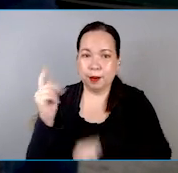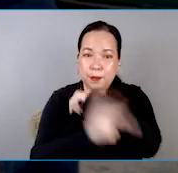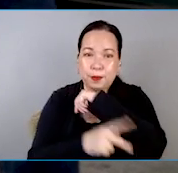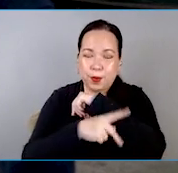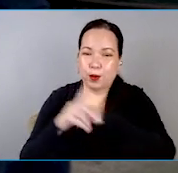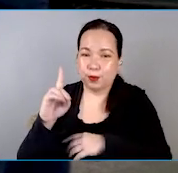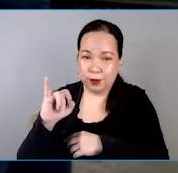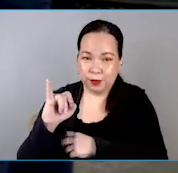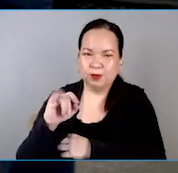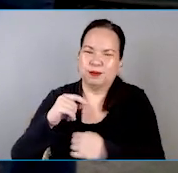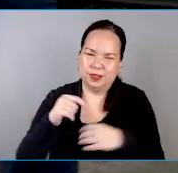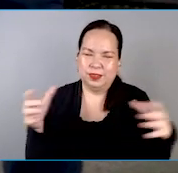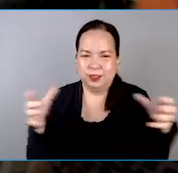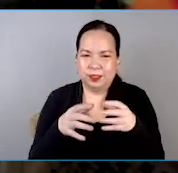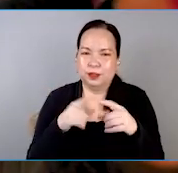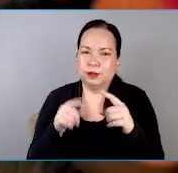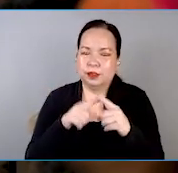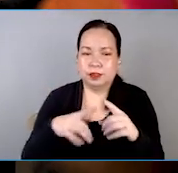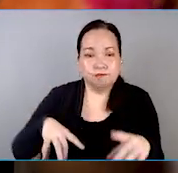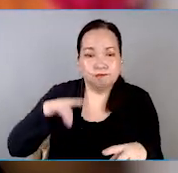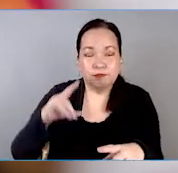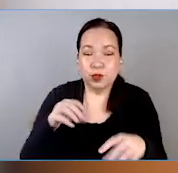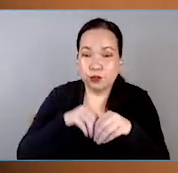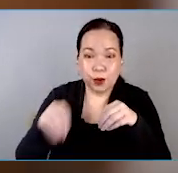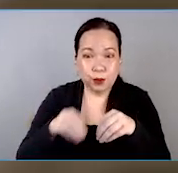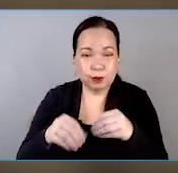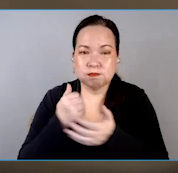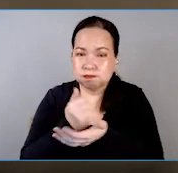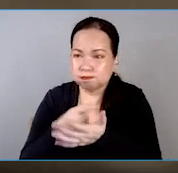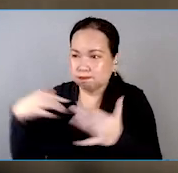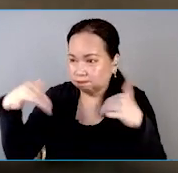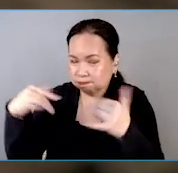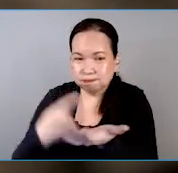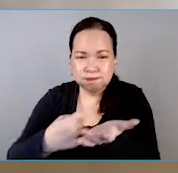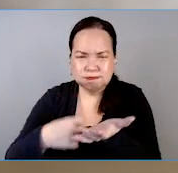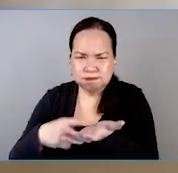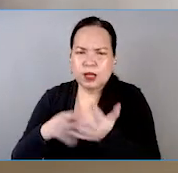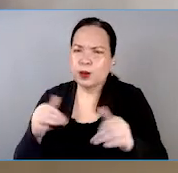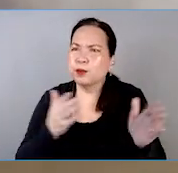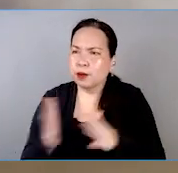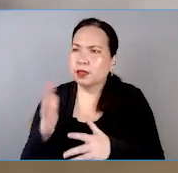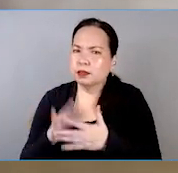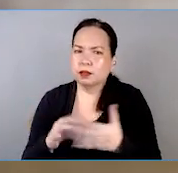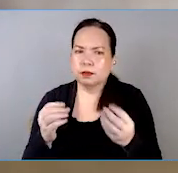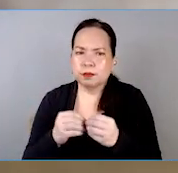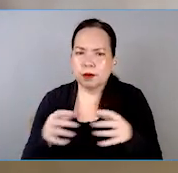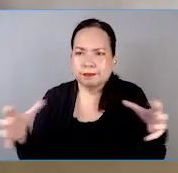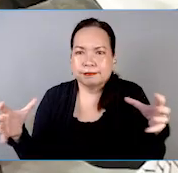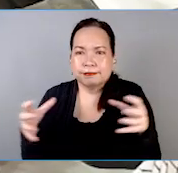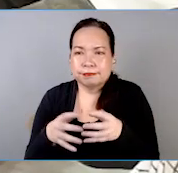inusasyon ng UND yun yung magsasaka, nagtulong-tulong, usap-usap, sa plano kay Resonate Work for Development.